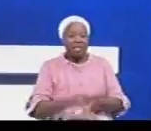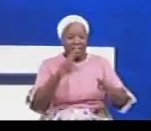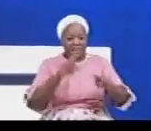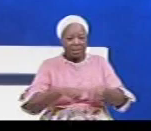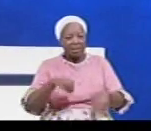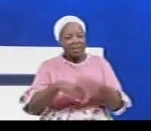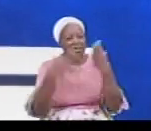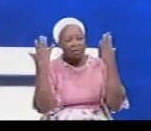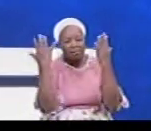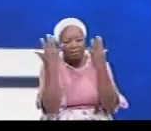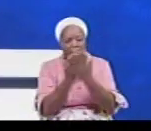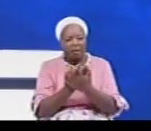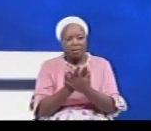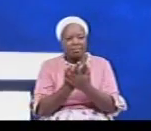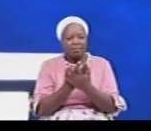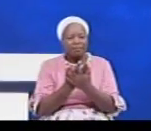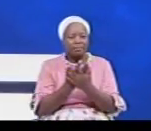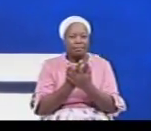darkness.